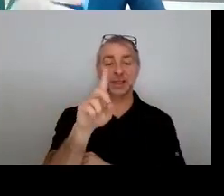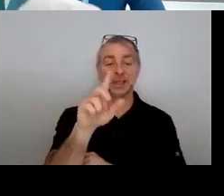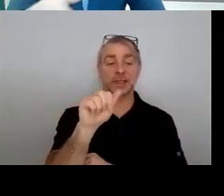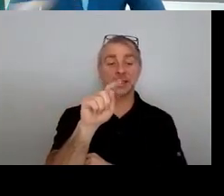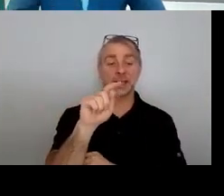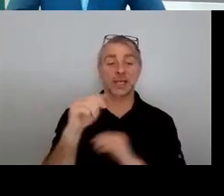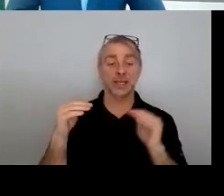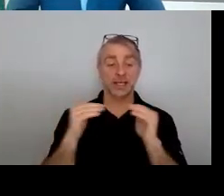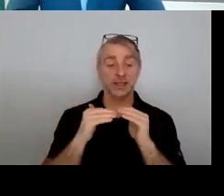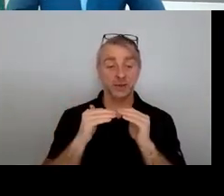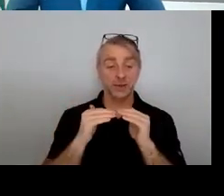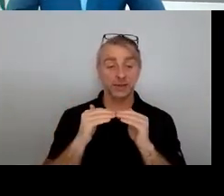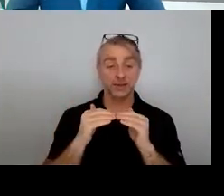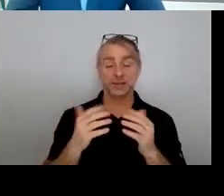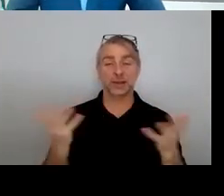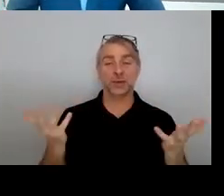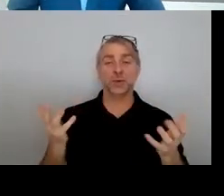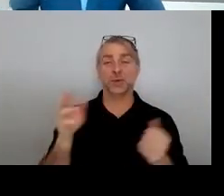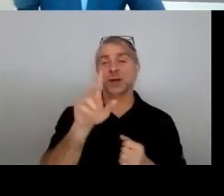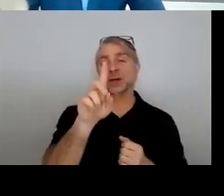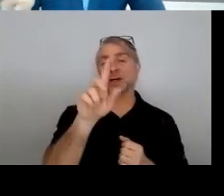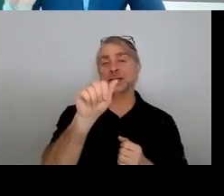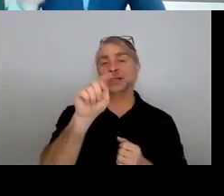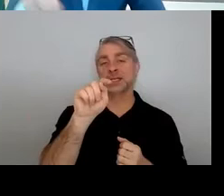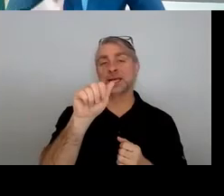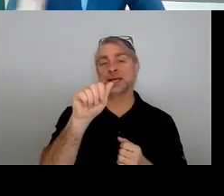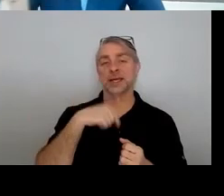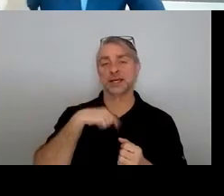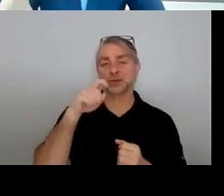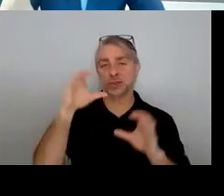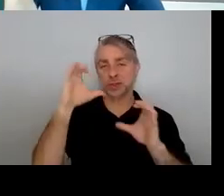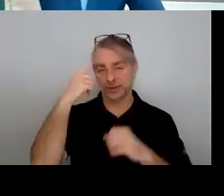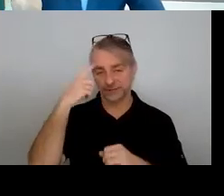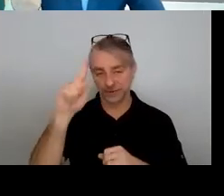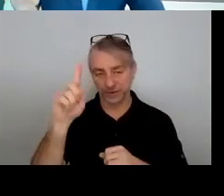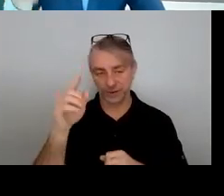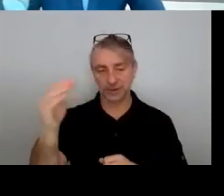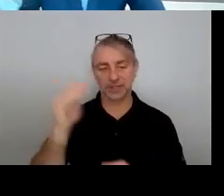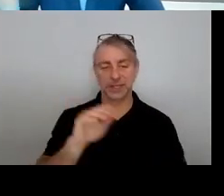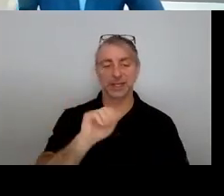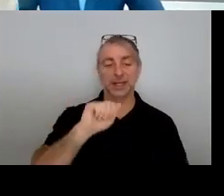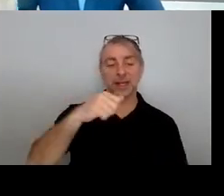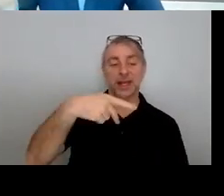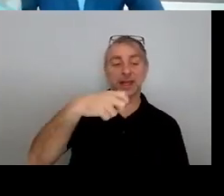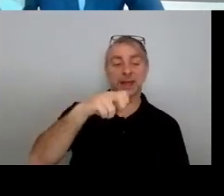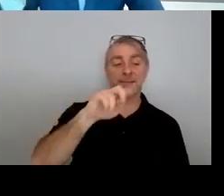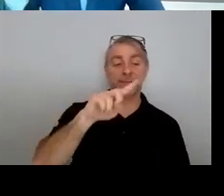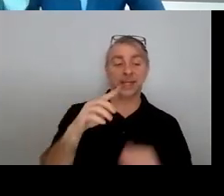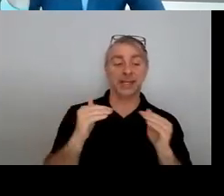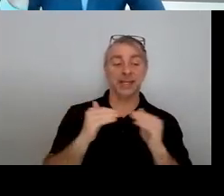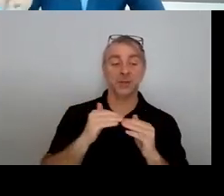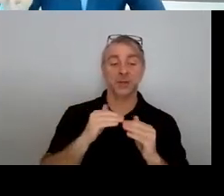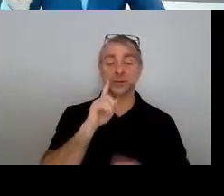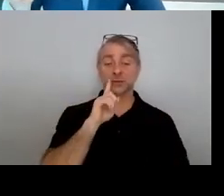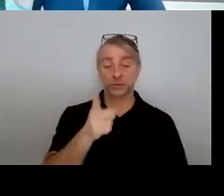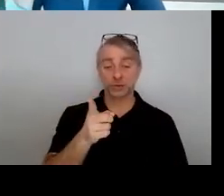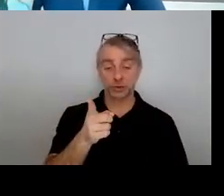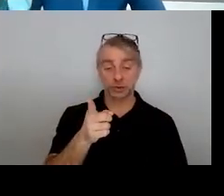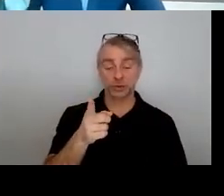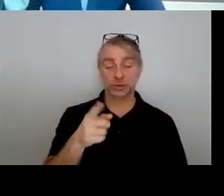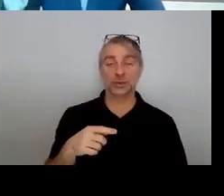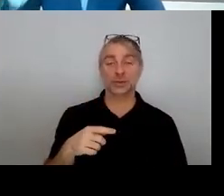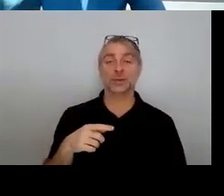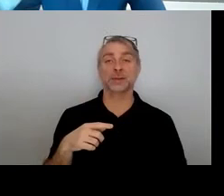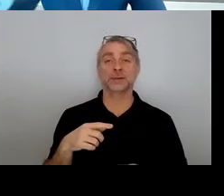means what data set should I be looking for? And then append equals true says, should the metafor